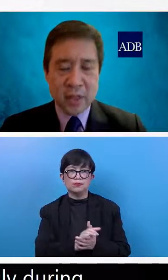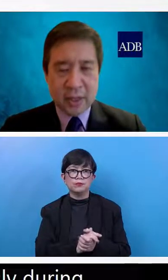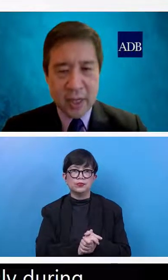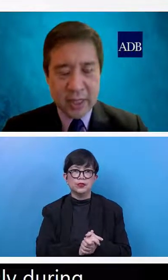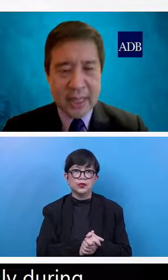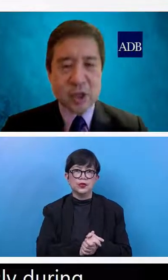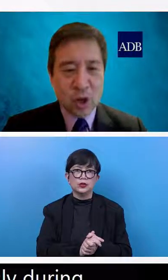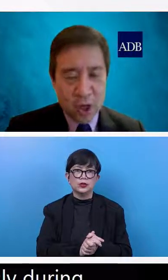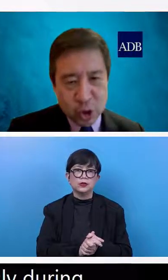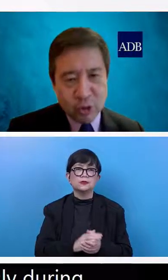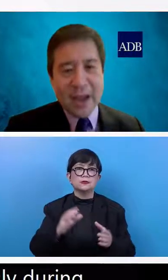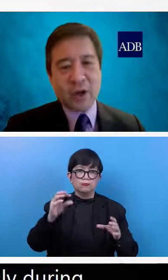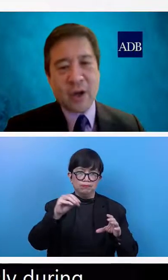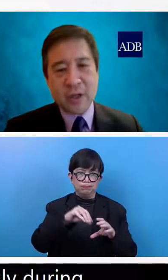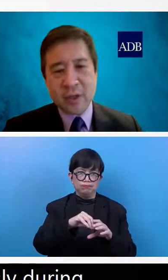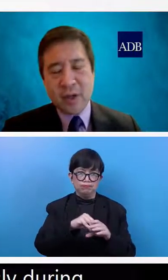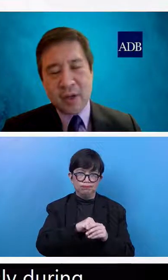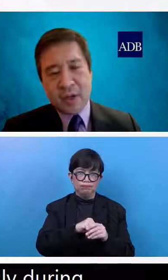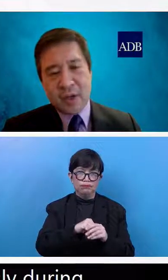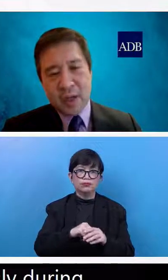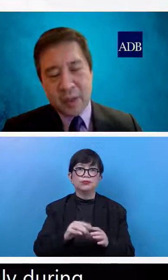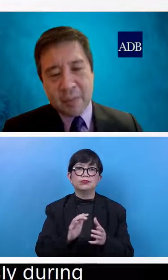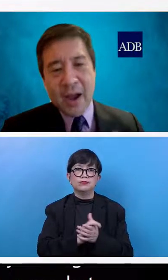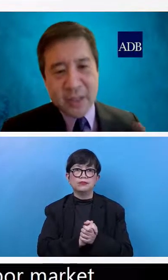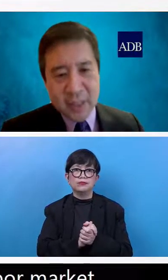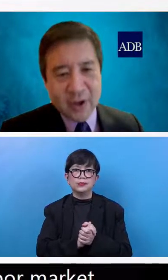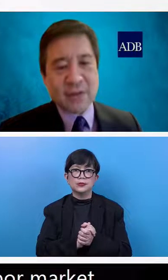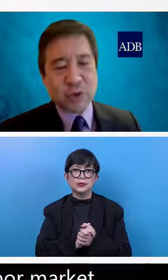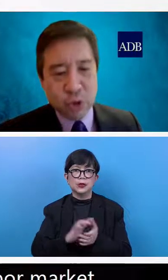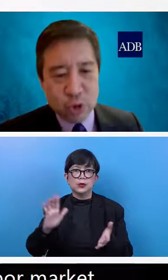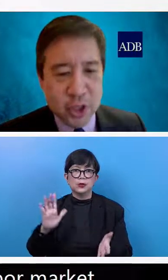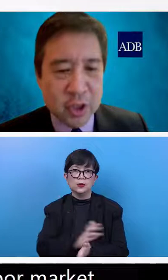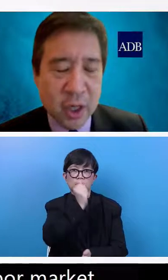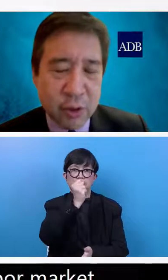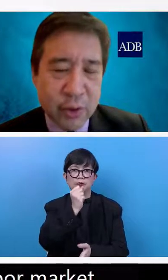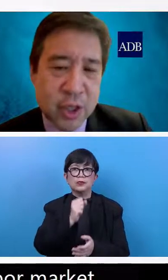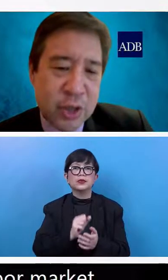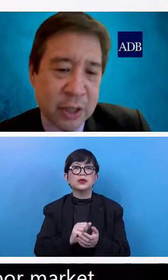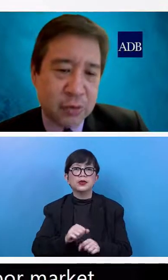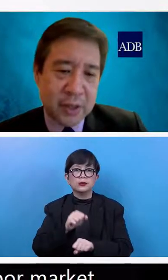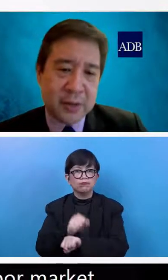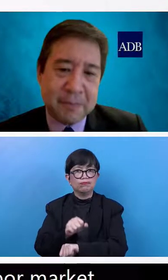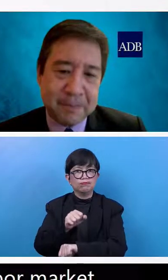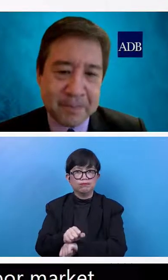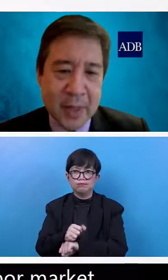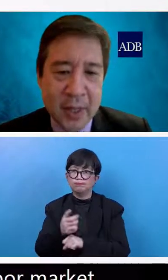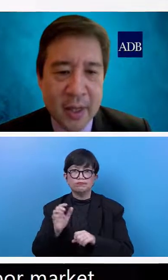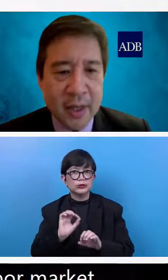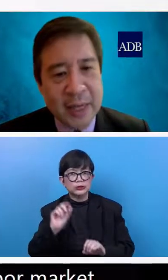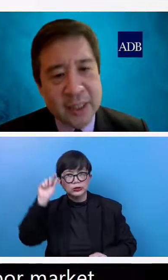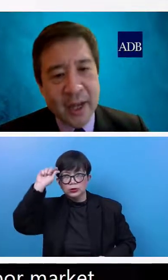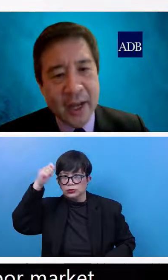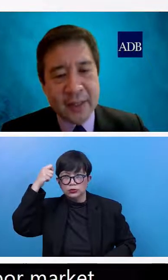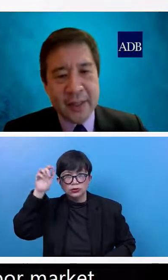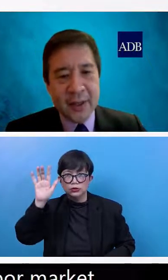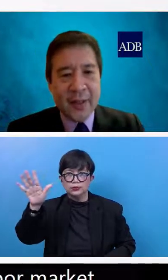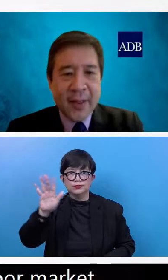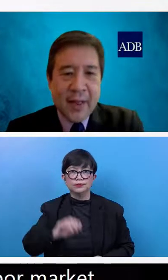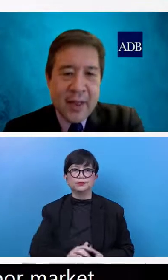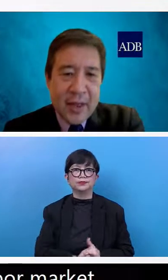and get on track on positive kind of career trajectories. Next